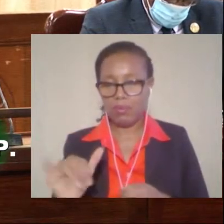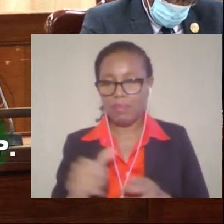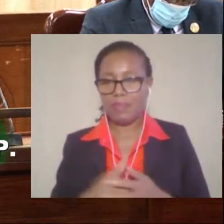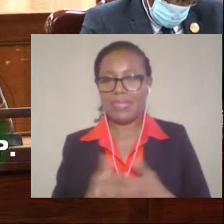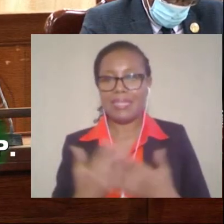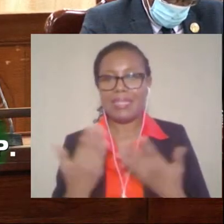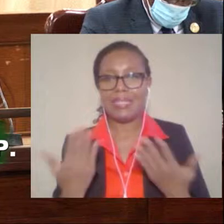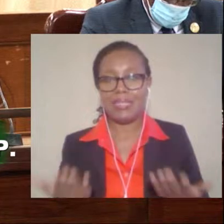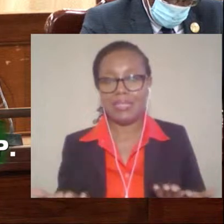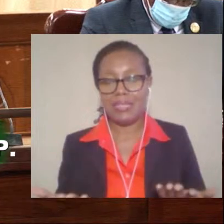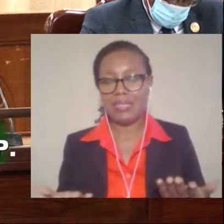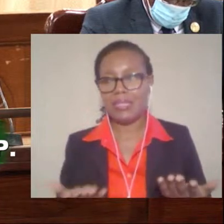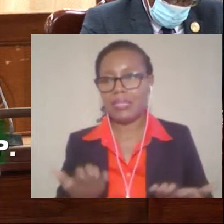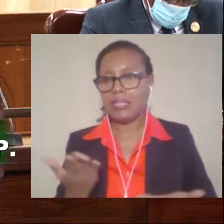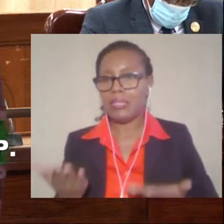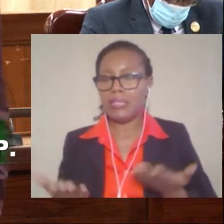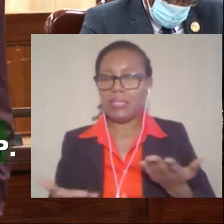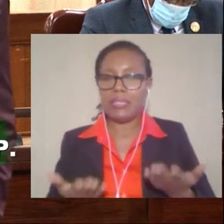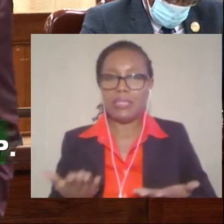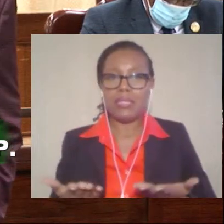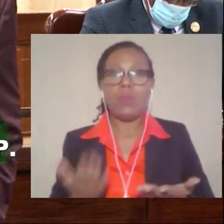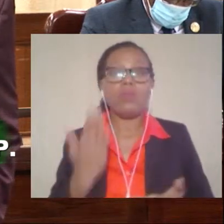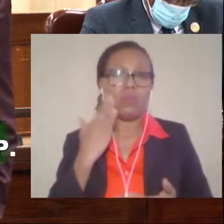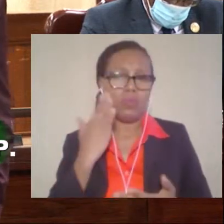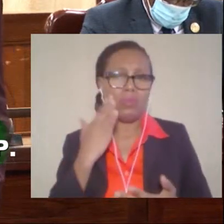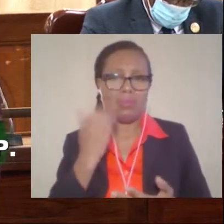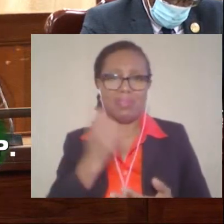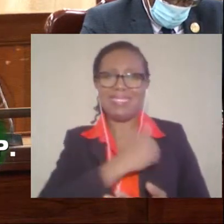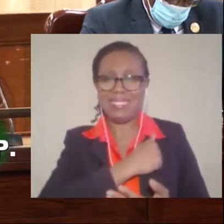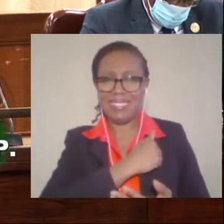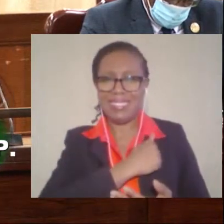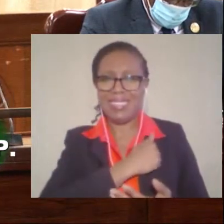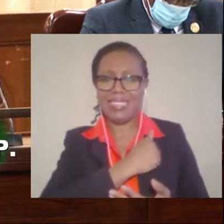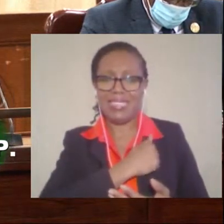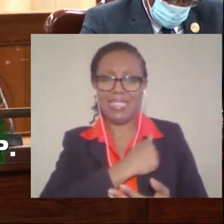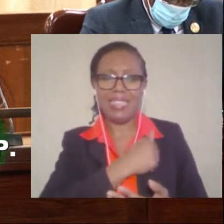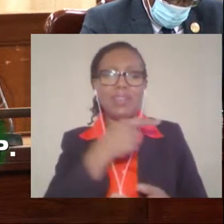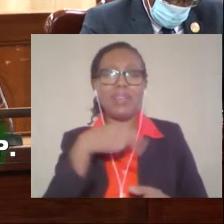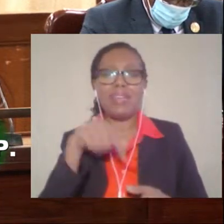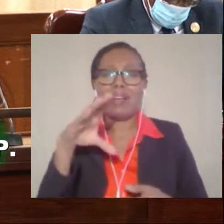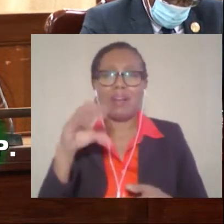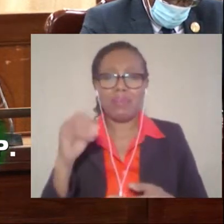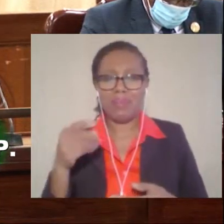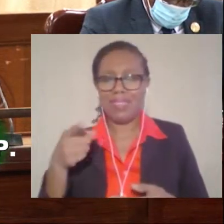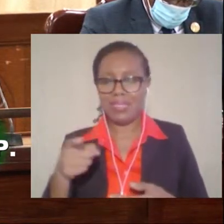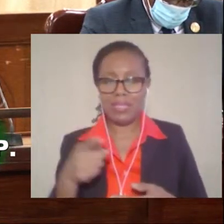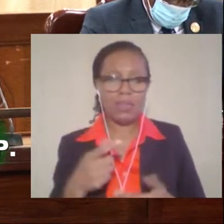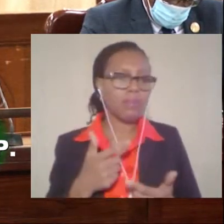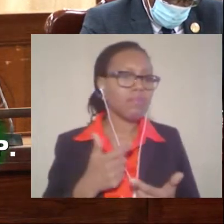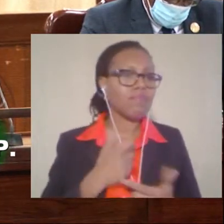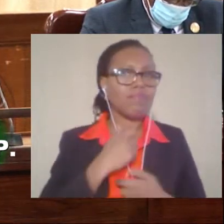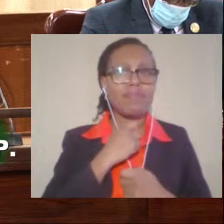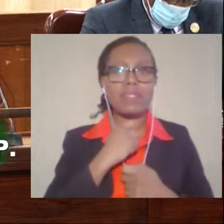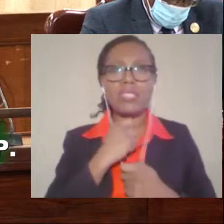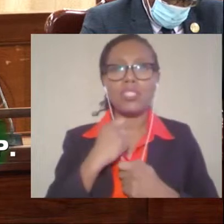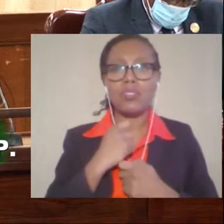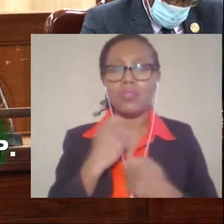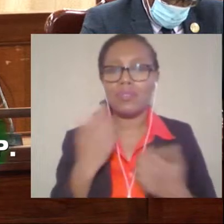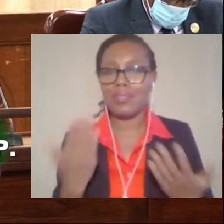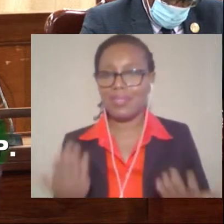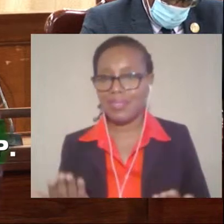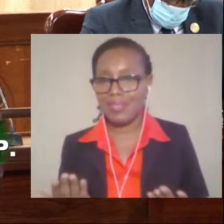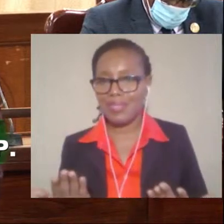We know of the Canadian interests that already exist, that's been demonstrated with reference to parts of Central